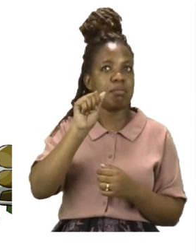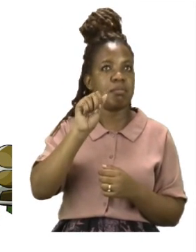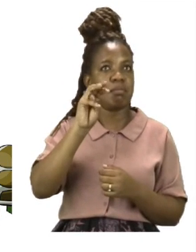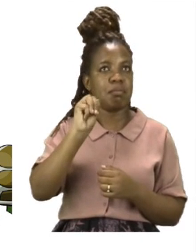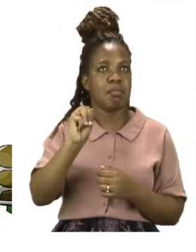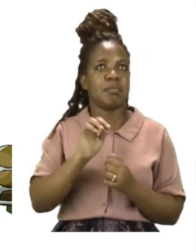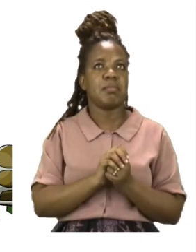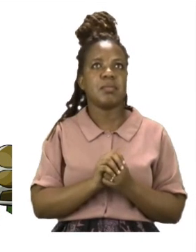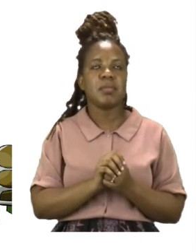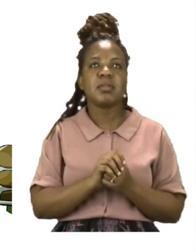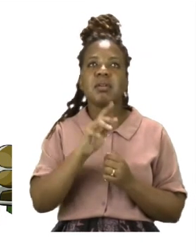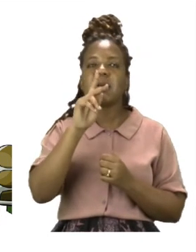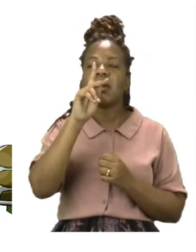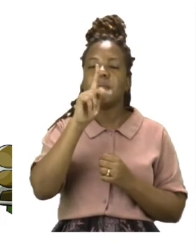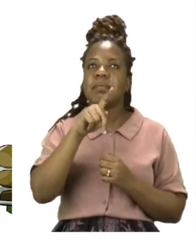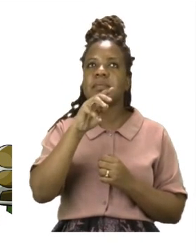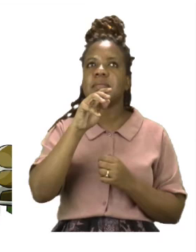Where is Pam?